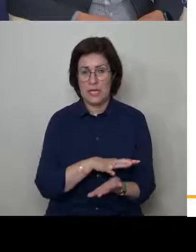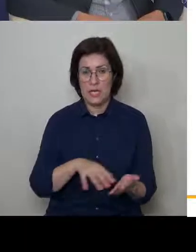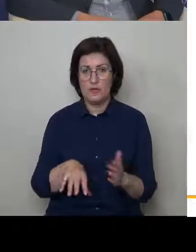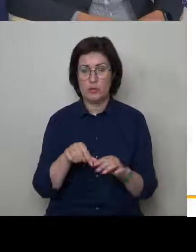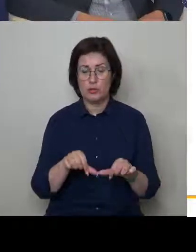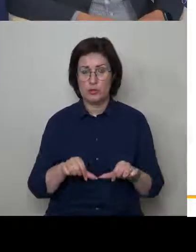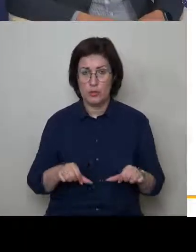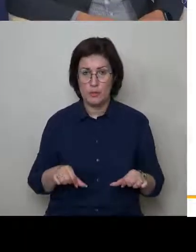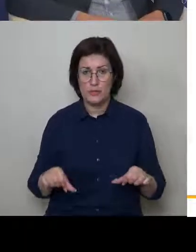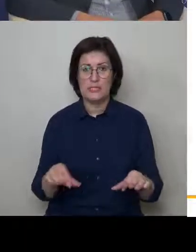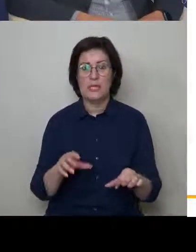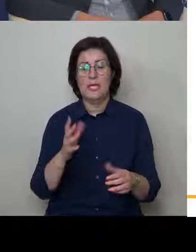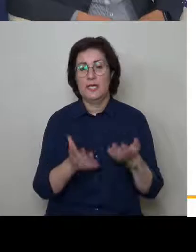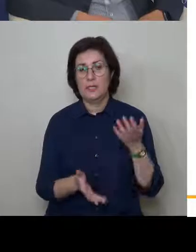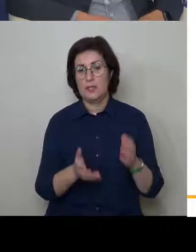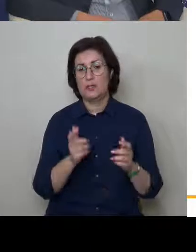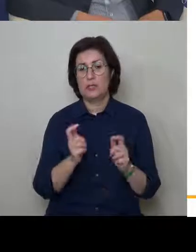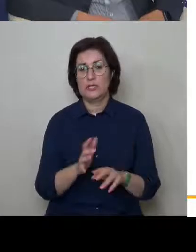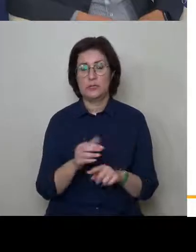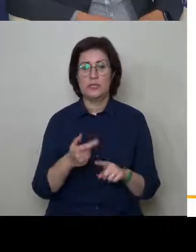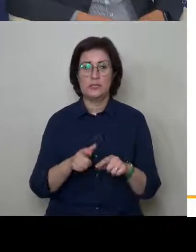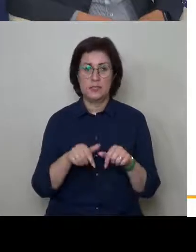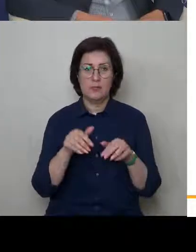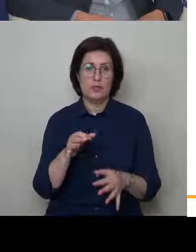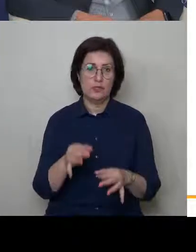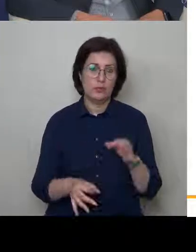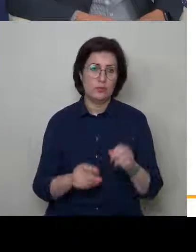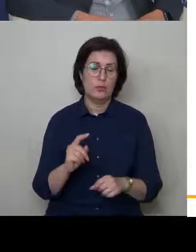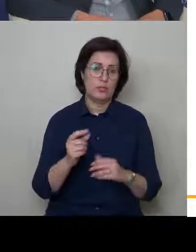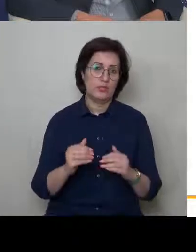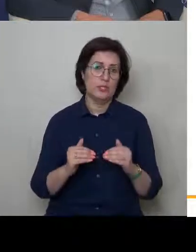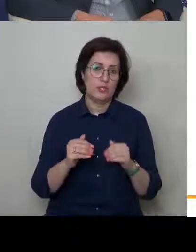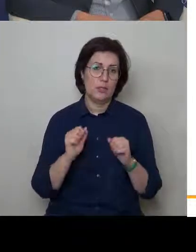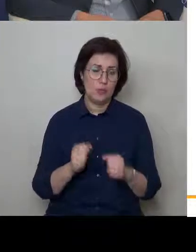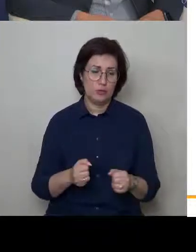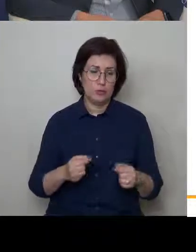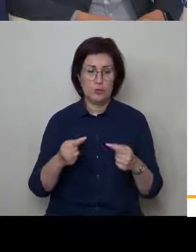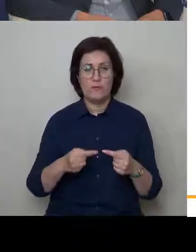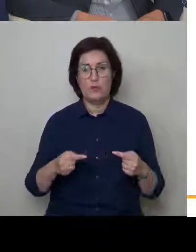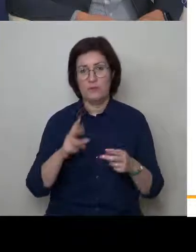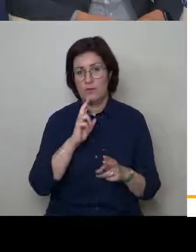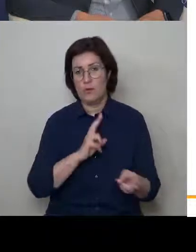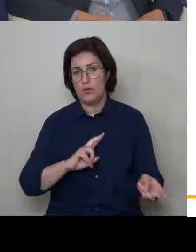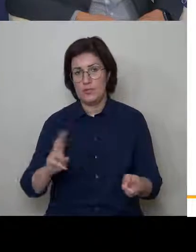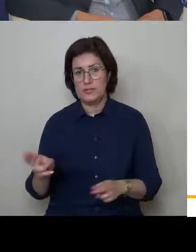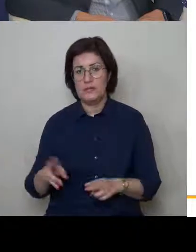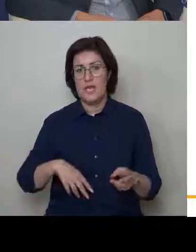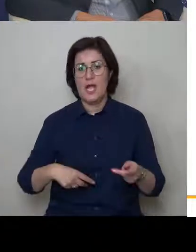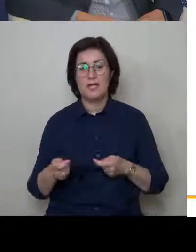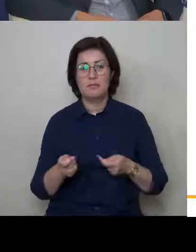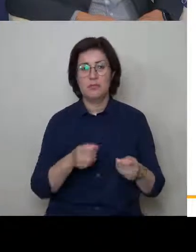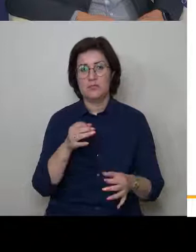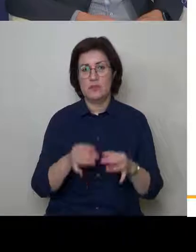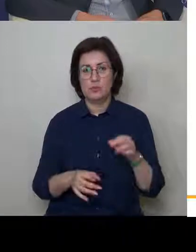DEC, with the District Election Commission, and if you disagree with that, you can